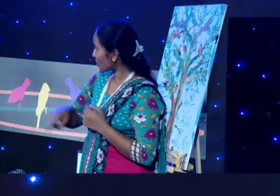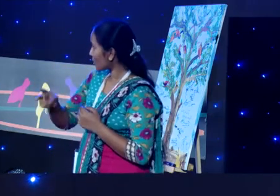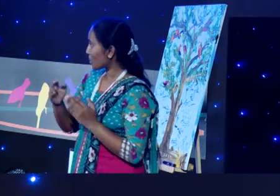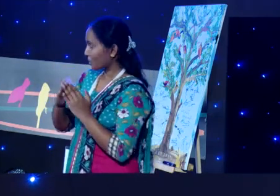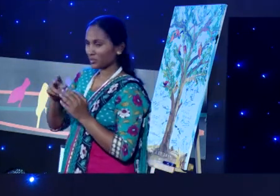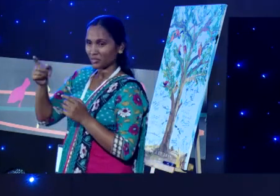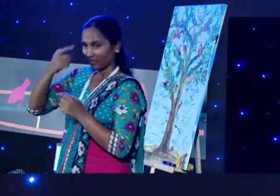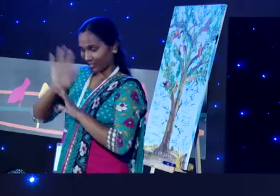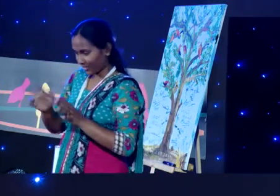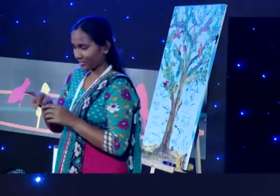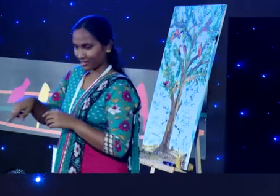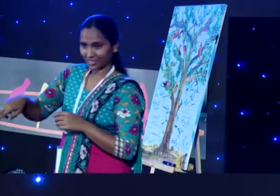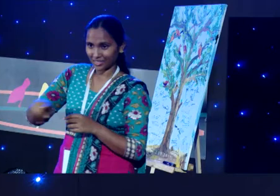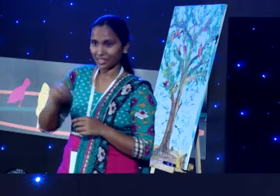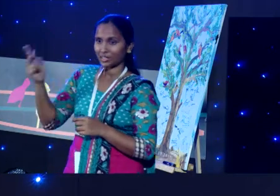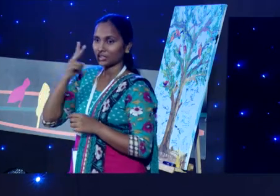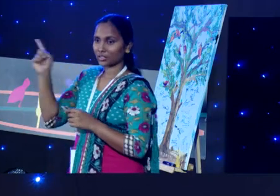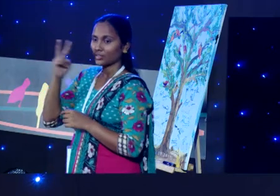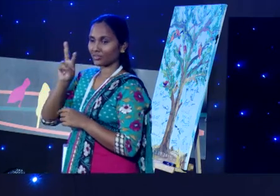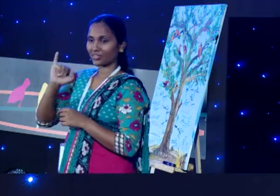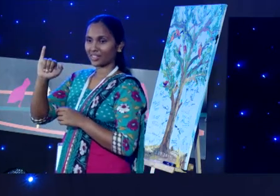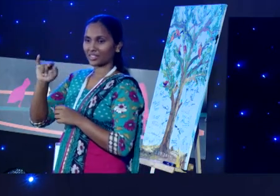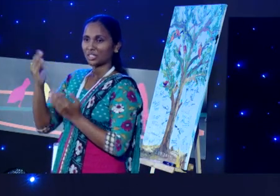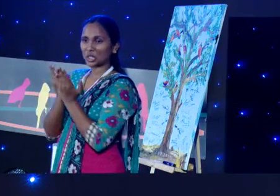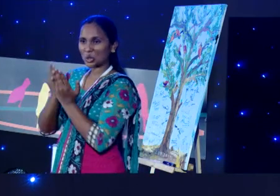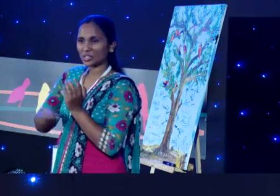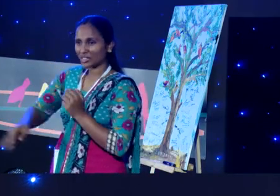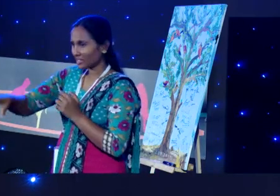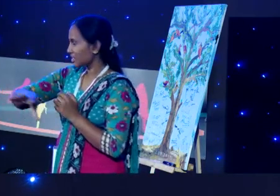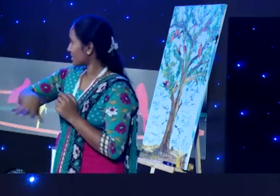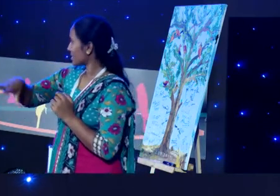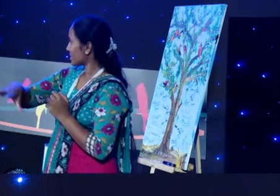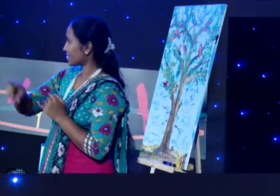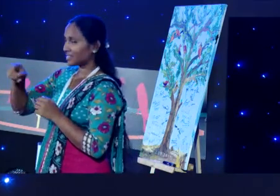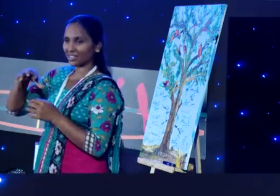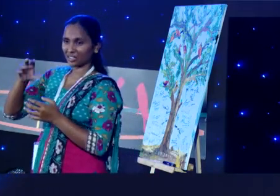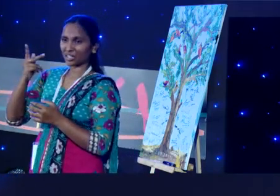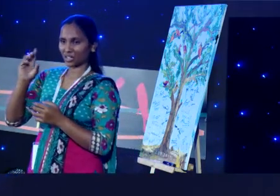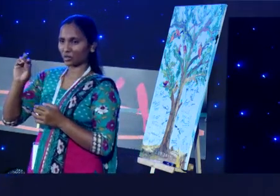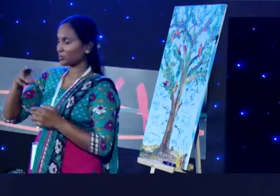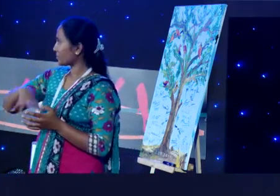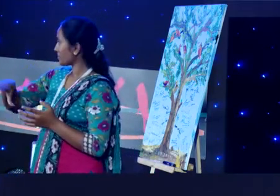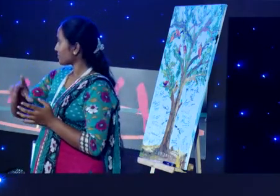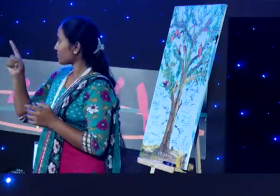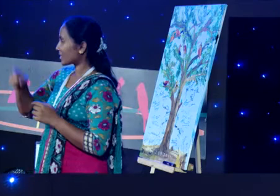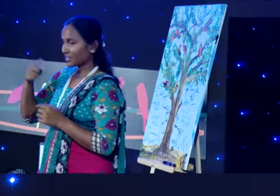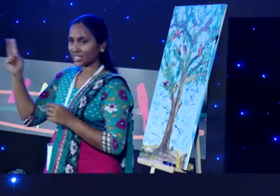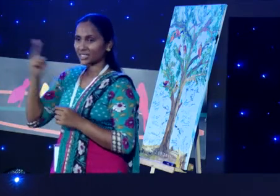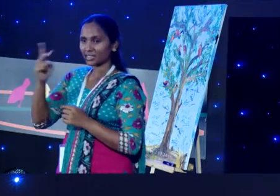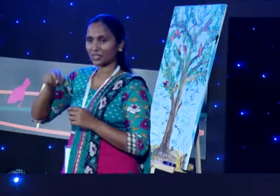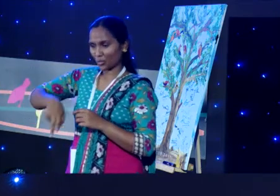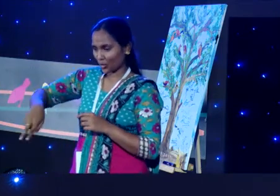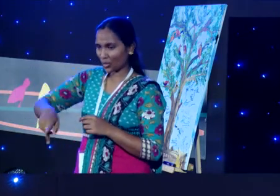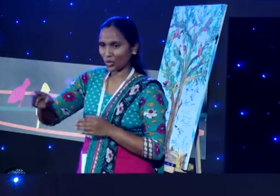to my home, there's a lot of visually impaired schools around, visually challenged schools around Koramangala region, and I used to see people walk around the